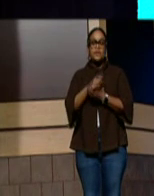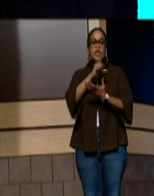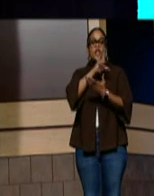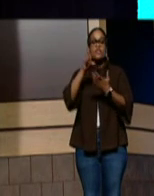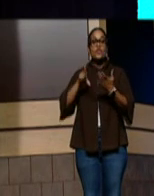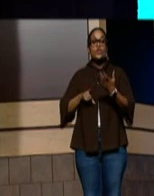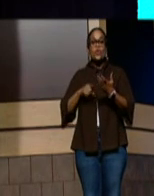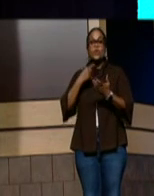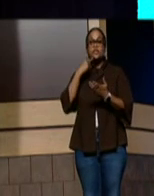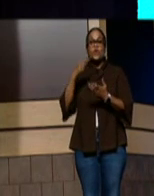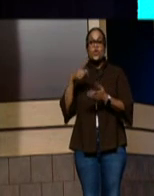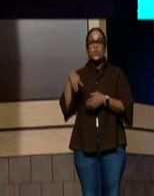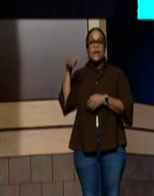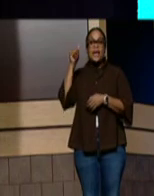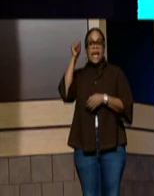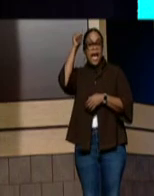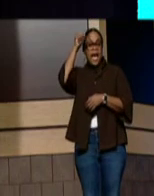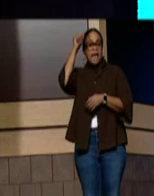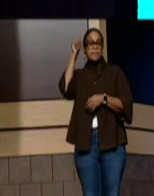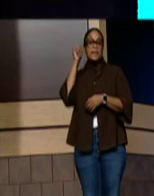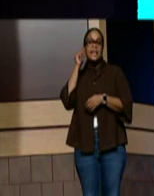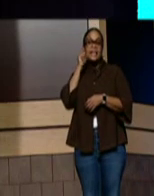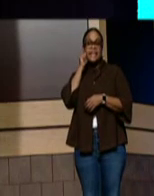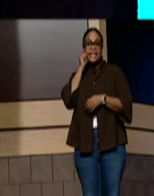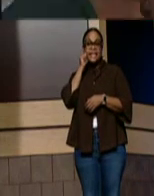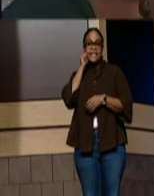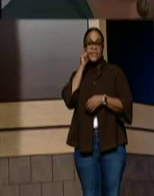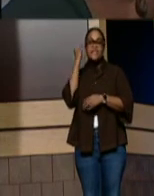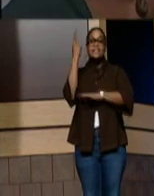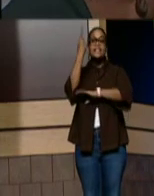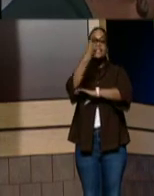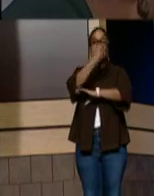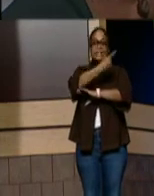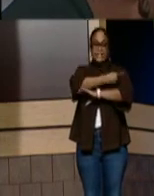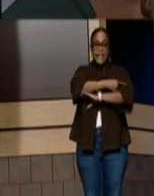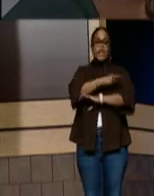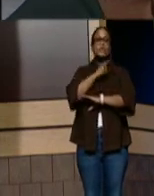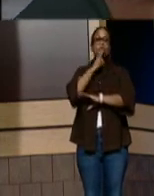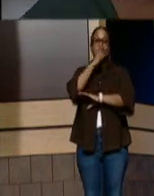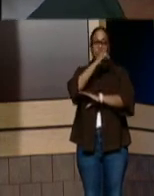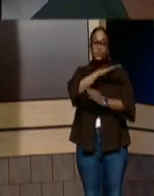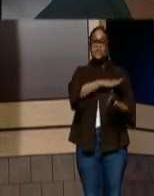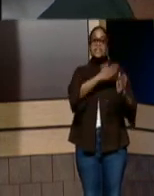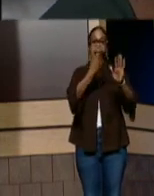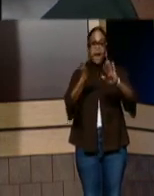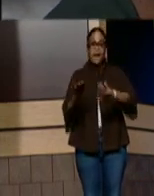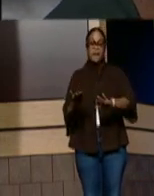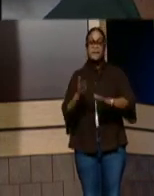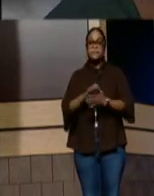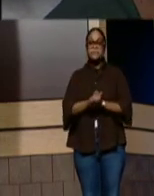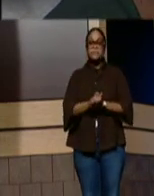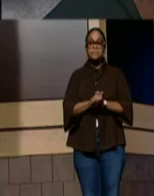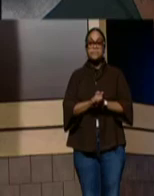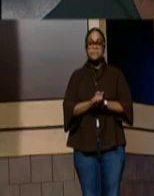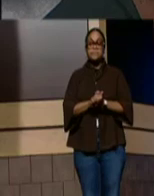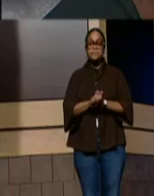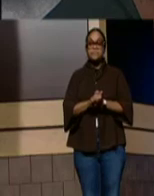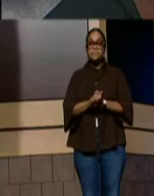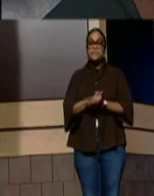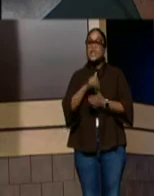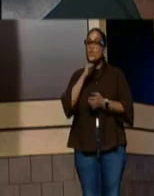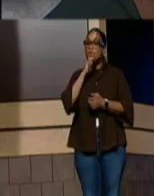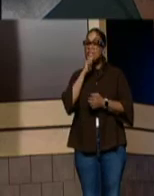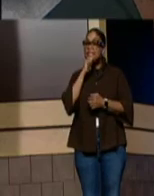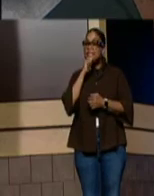told Adam and Eve, the day you eat this fruit, you're going to surely die. Yeah. That edict was given out and was not